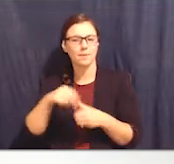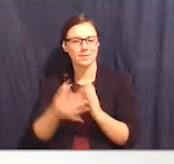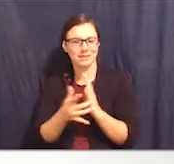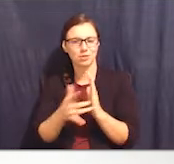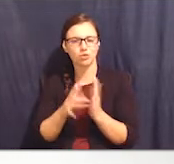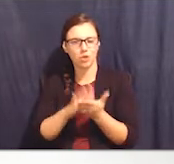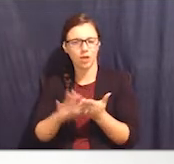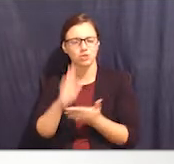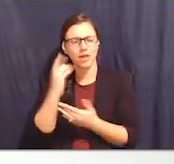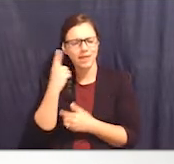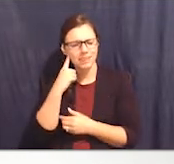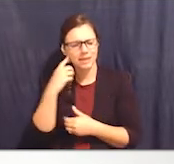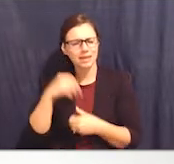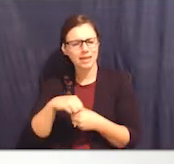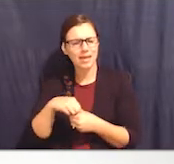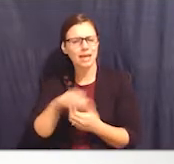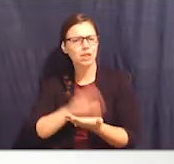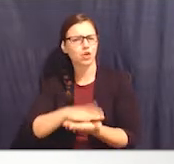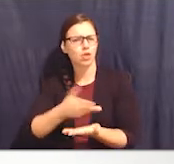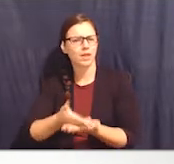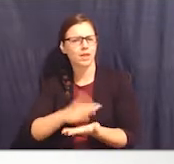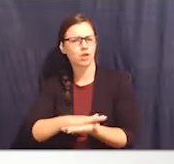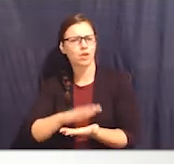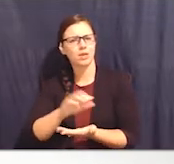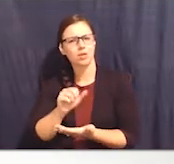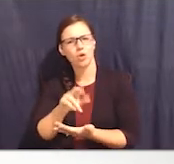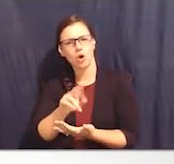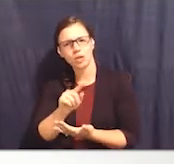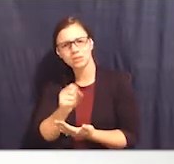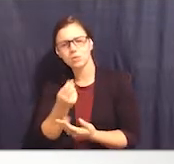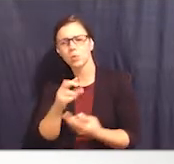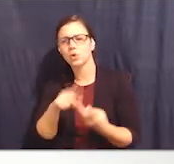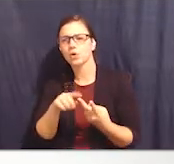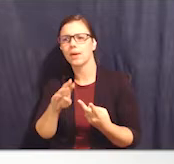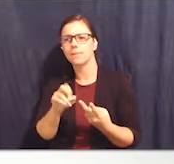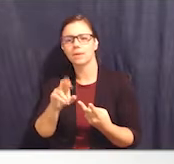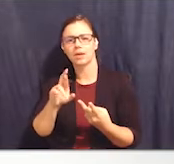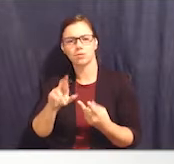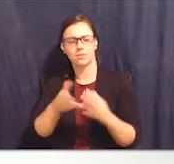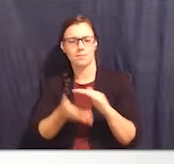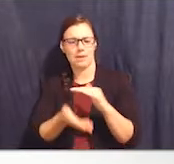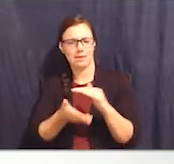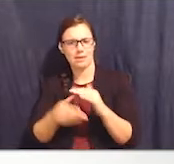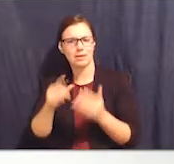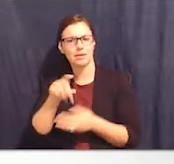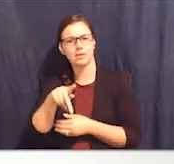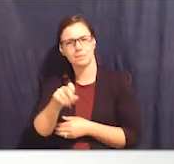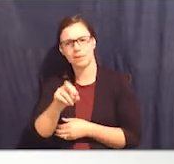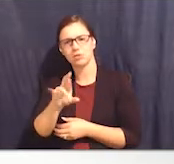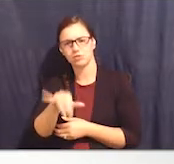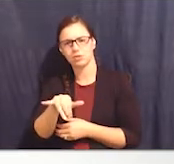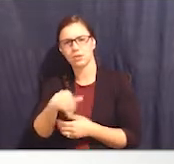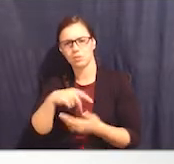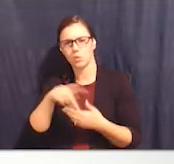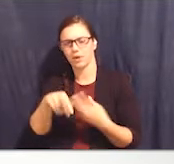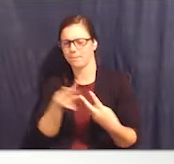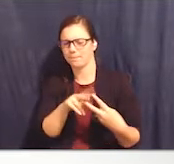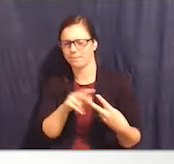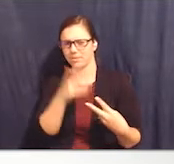No, you're thinking big, but no, that's just our programs right there on that list. Somebody else? Just